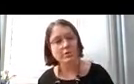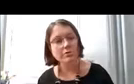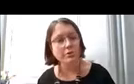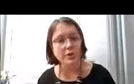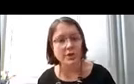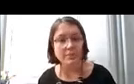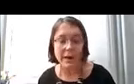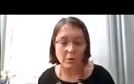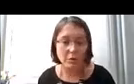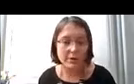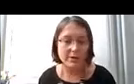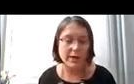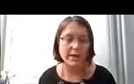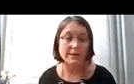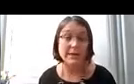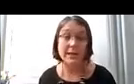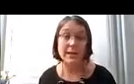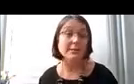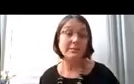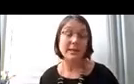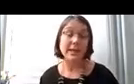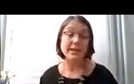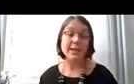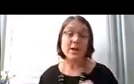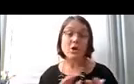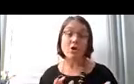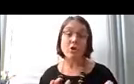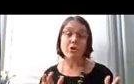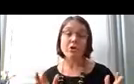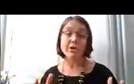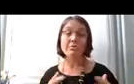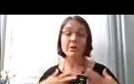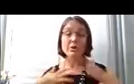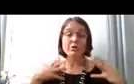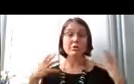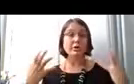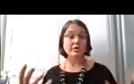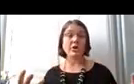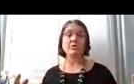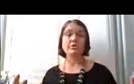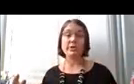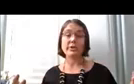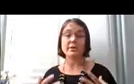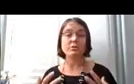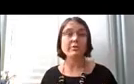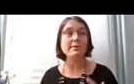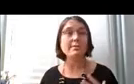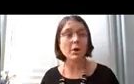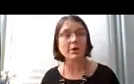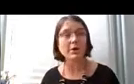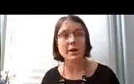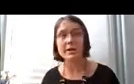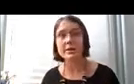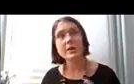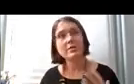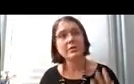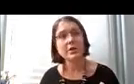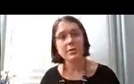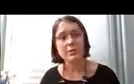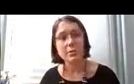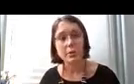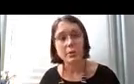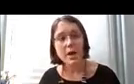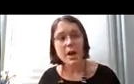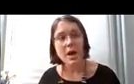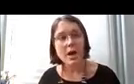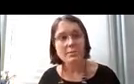start going through the PowerPoint and the lesson plan on looking beyond COVID, the career pathways for